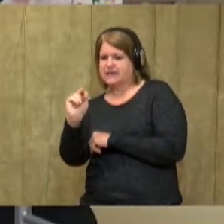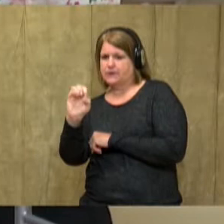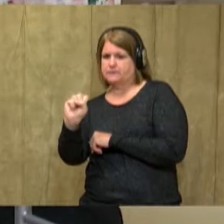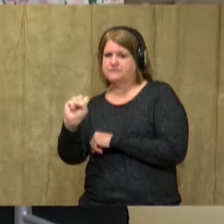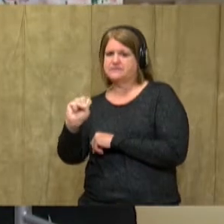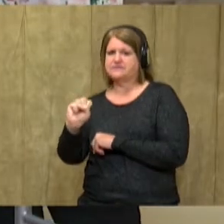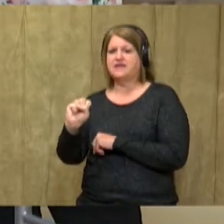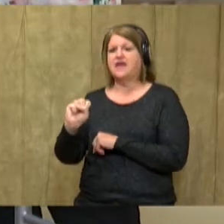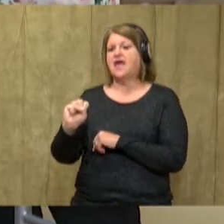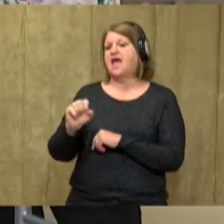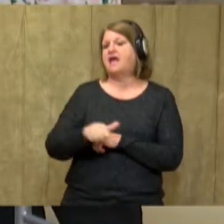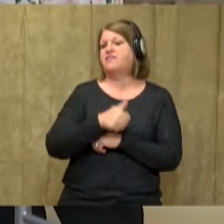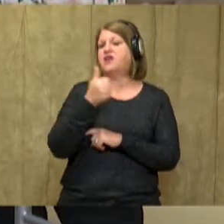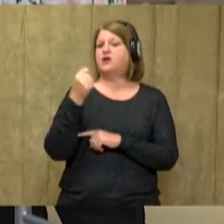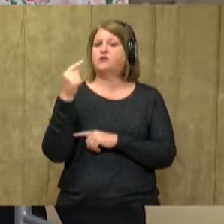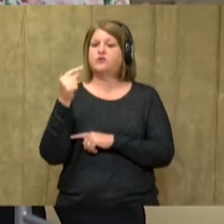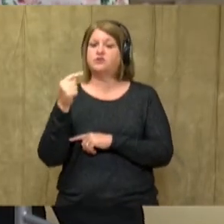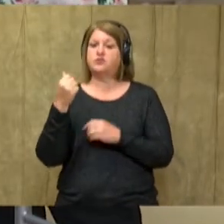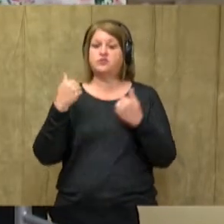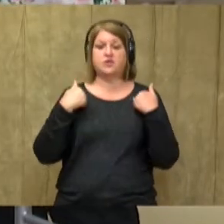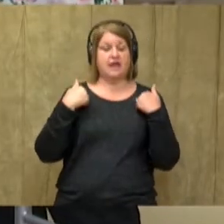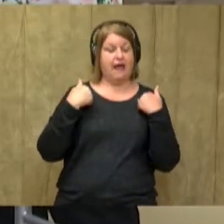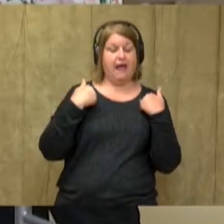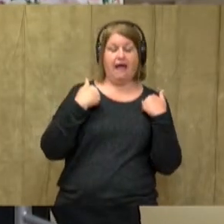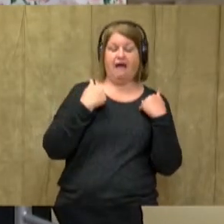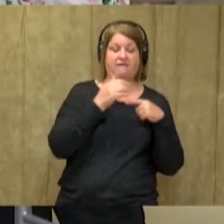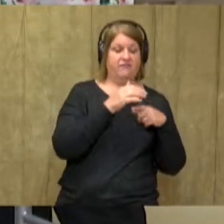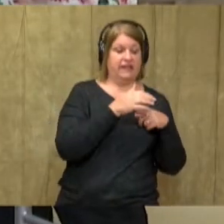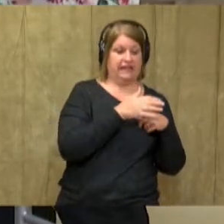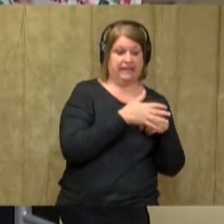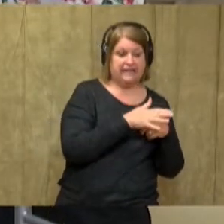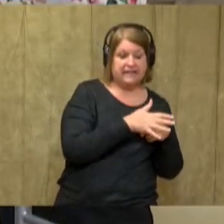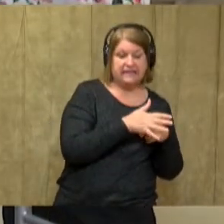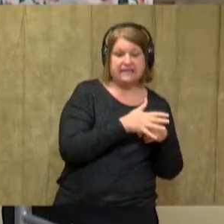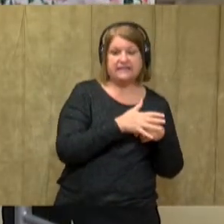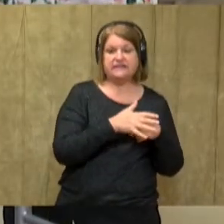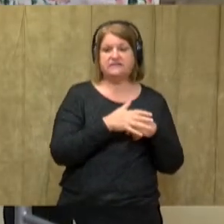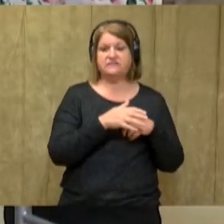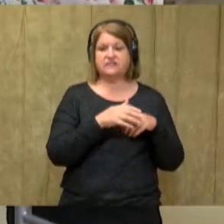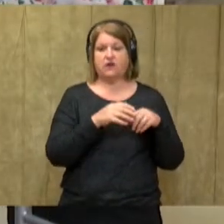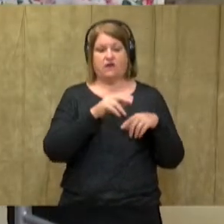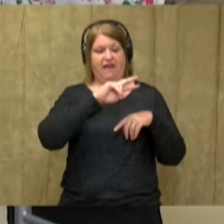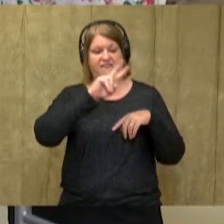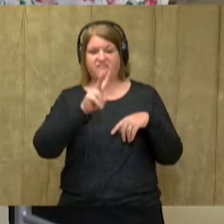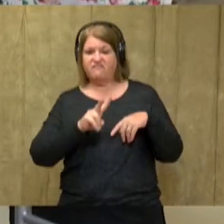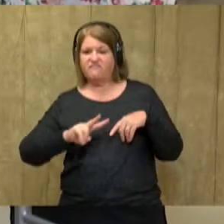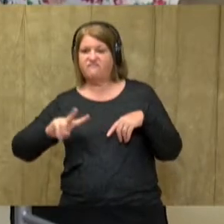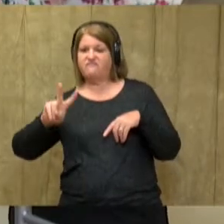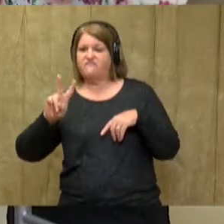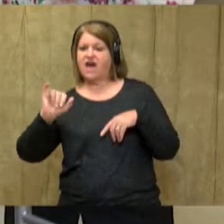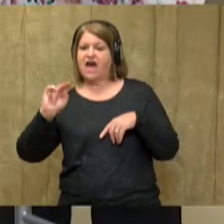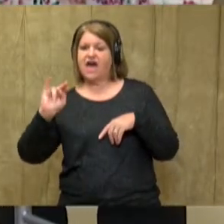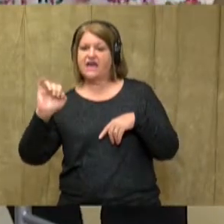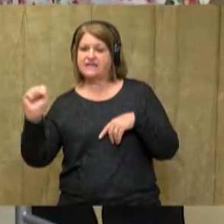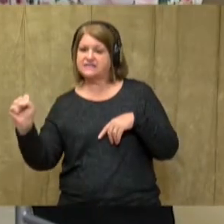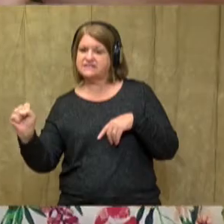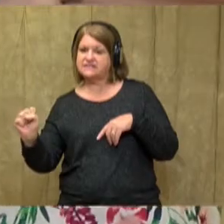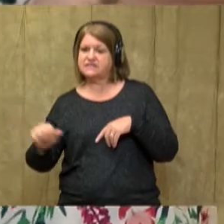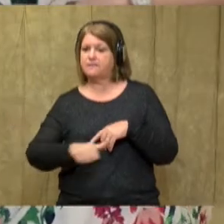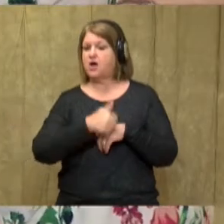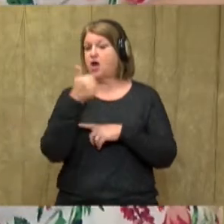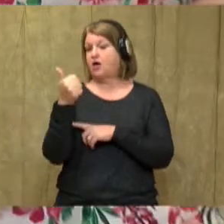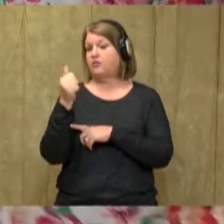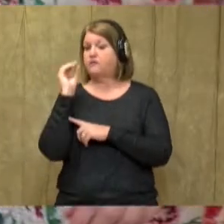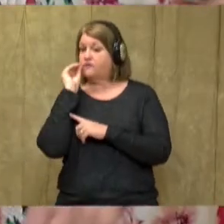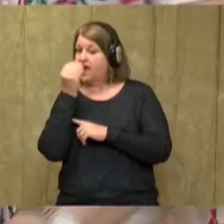you can have some leaves in there, you can have some little vines, you can have some other types of flowers, some greenery